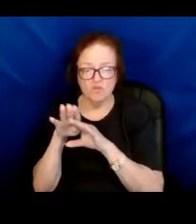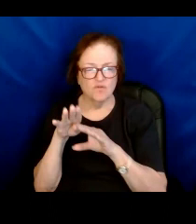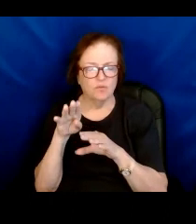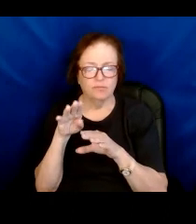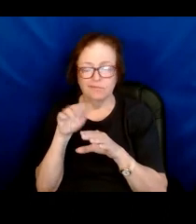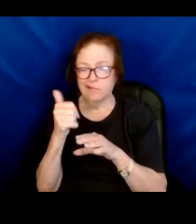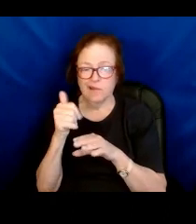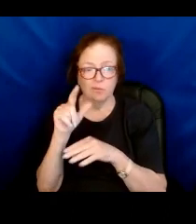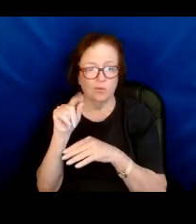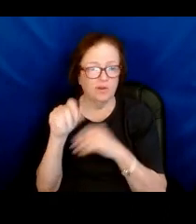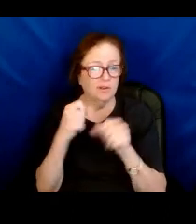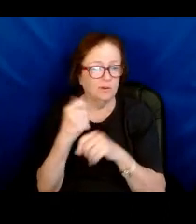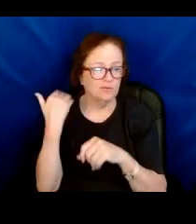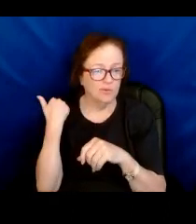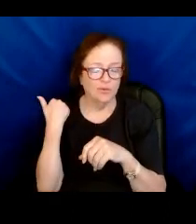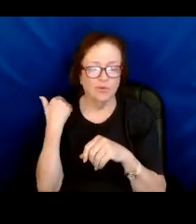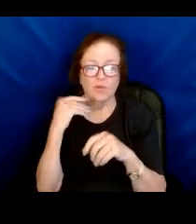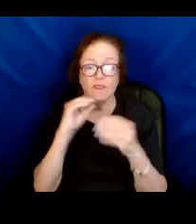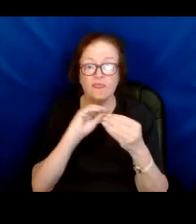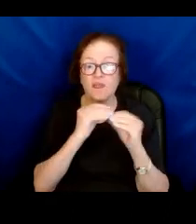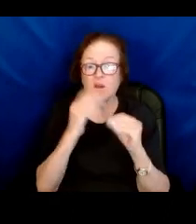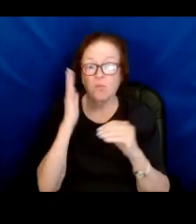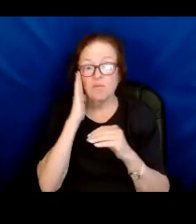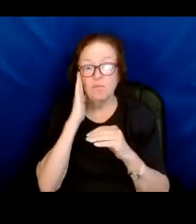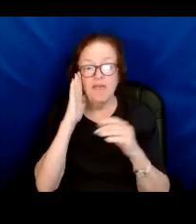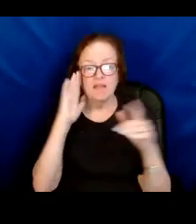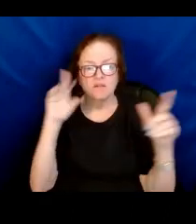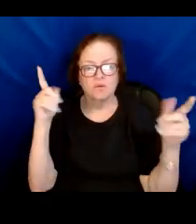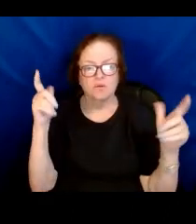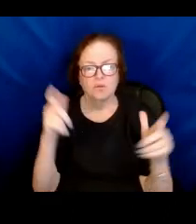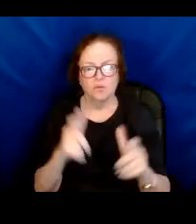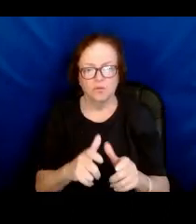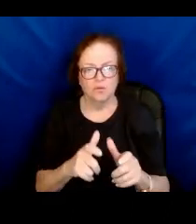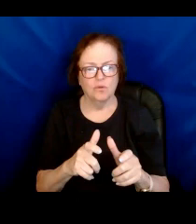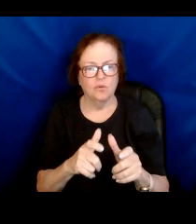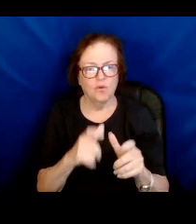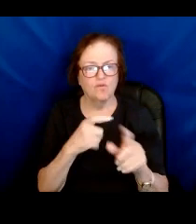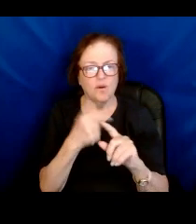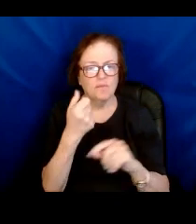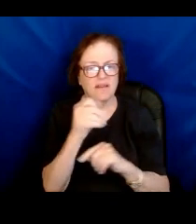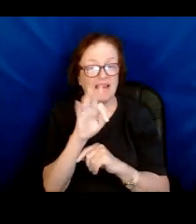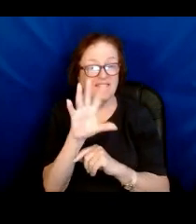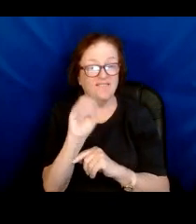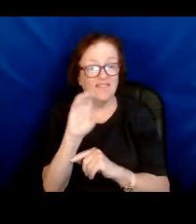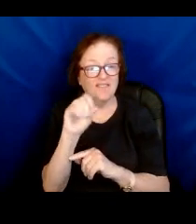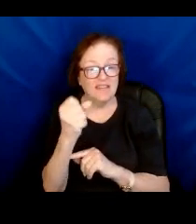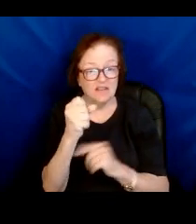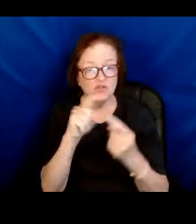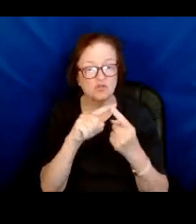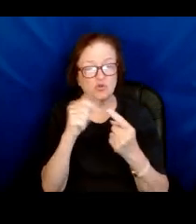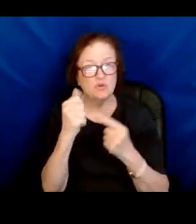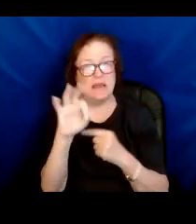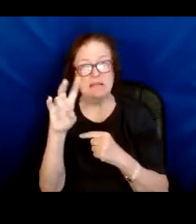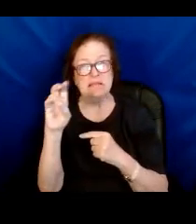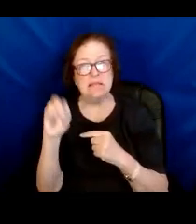The number of beds really declined from the 1950s to the 1970s, where we were down